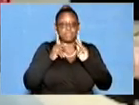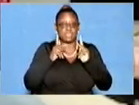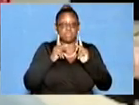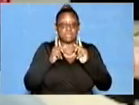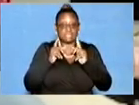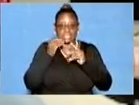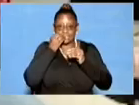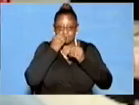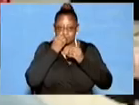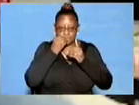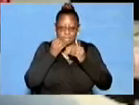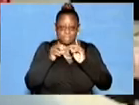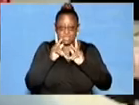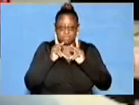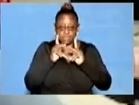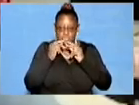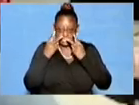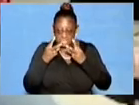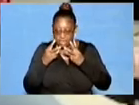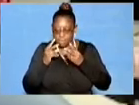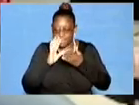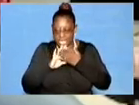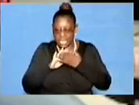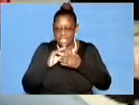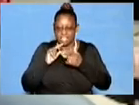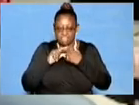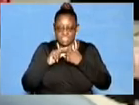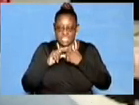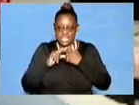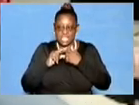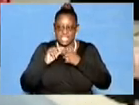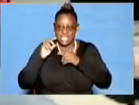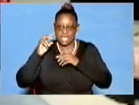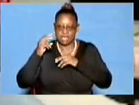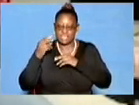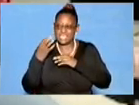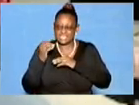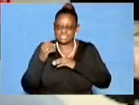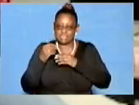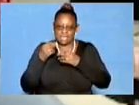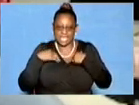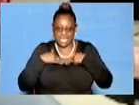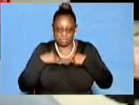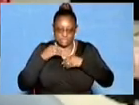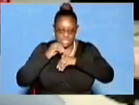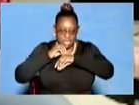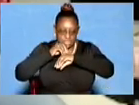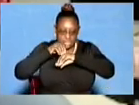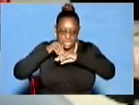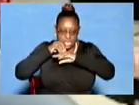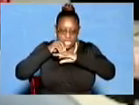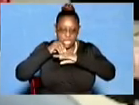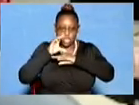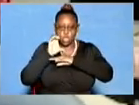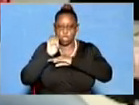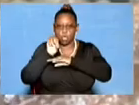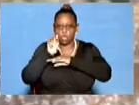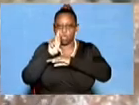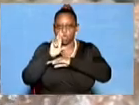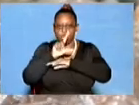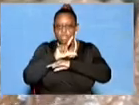breaking down the structure that they create, actually. Like an abandoned house falls down over time. That's what's happening on